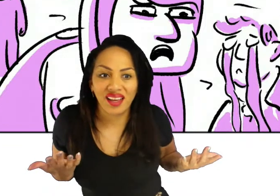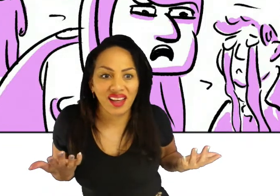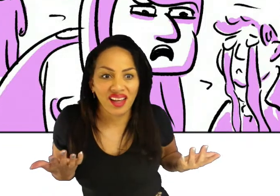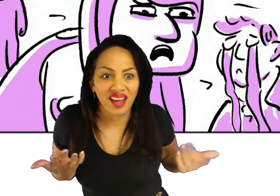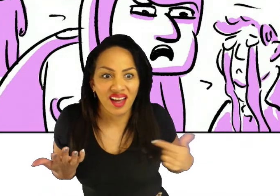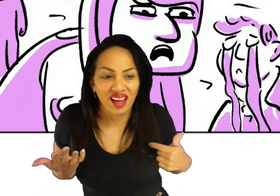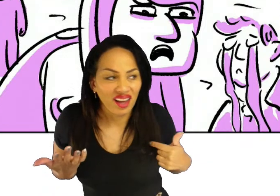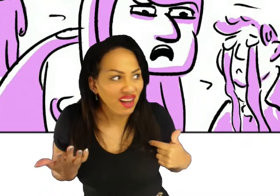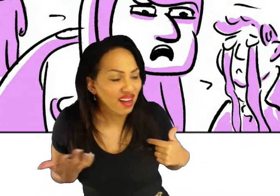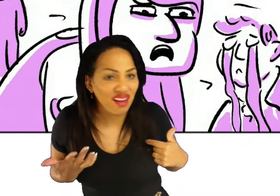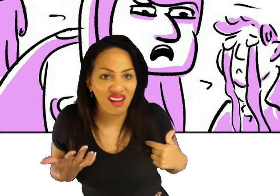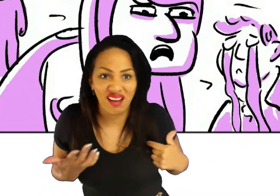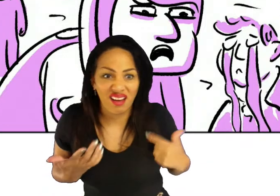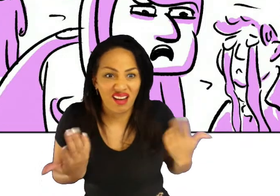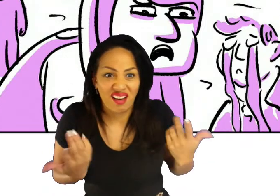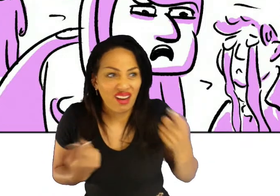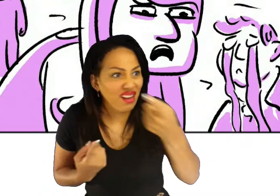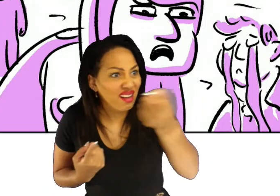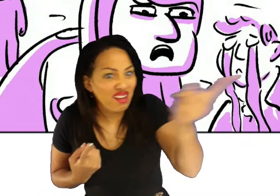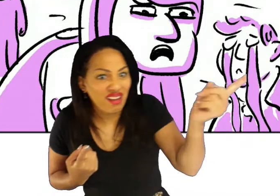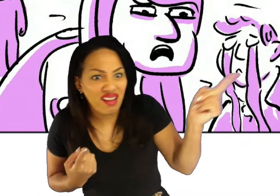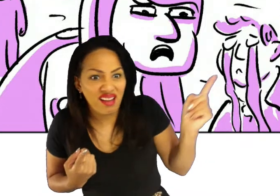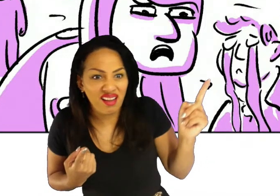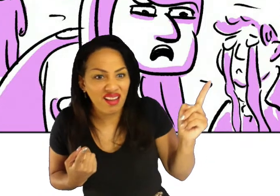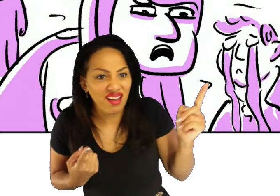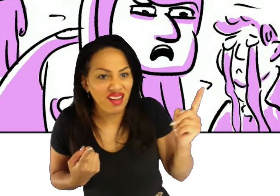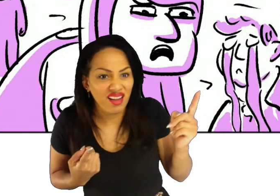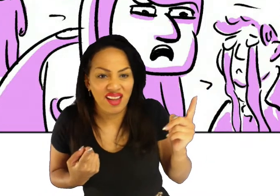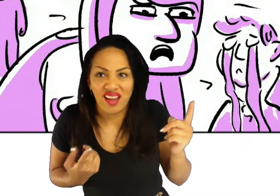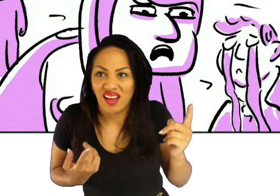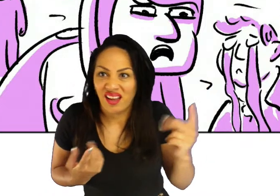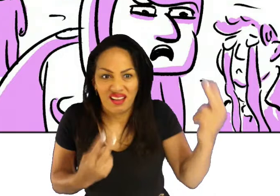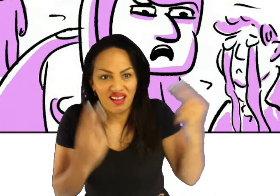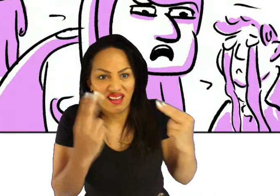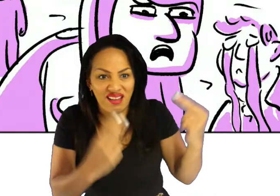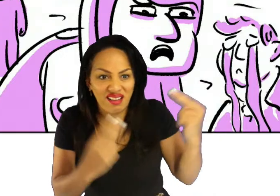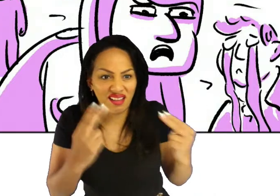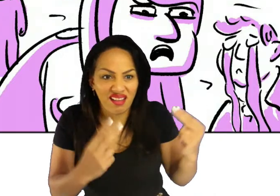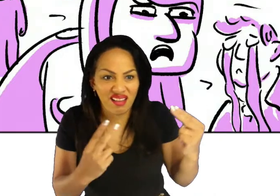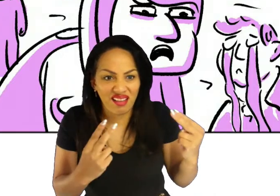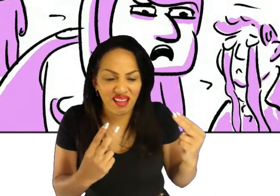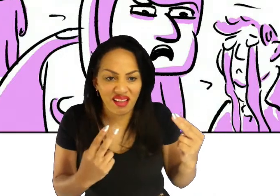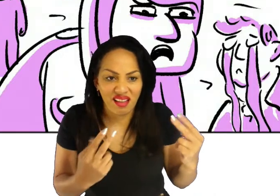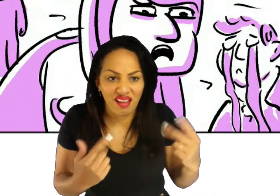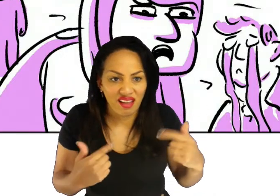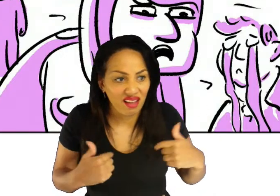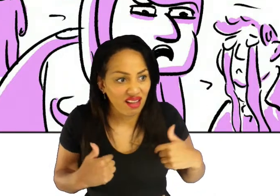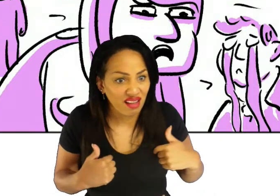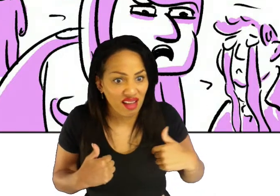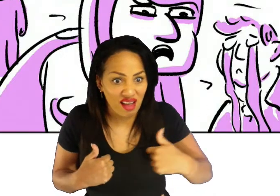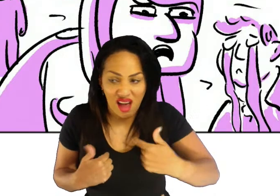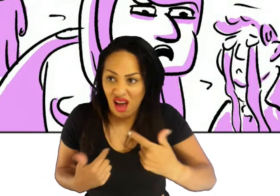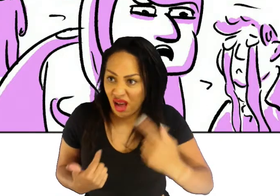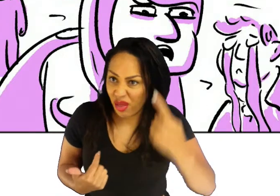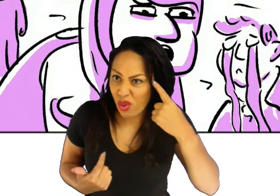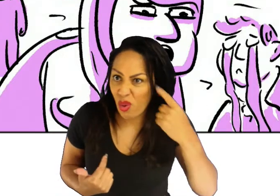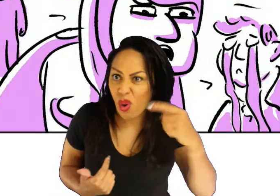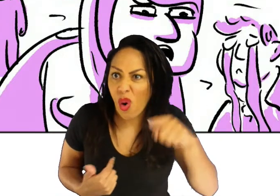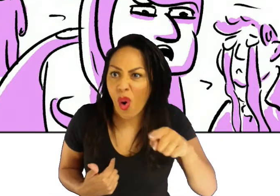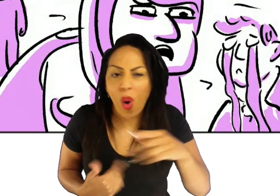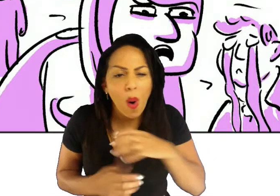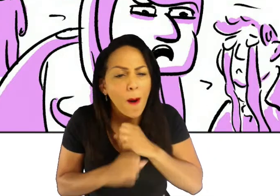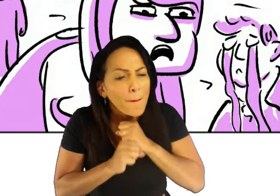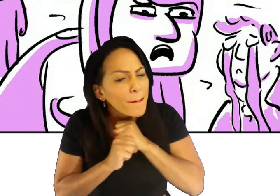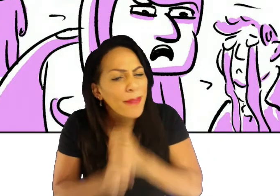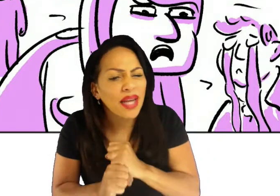people seem to love it. People are driven towards it, and we call it passionate work. We use the language of passion